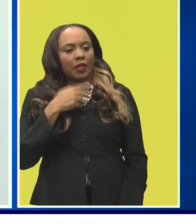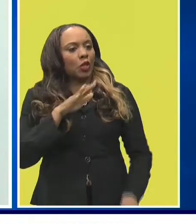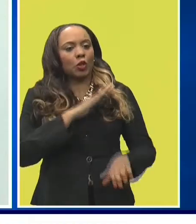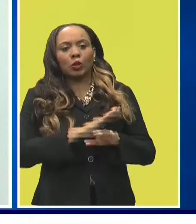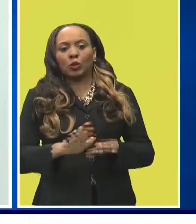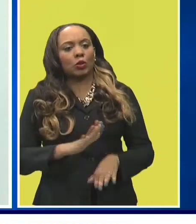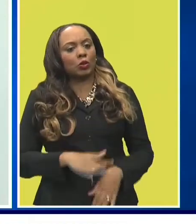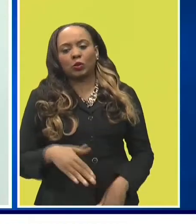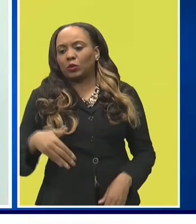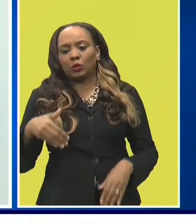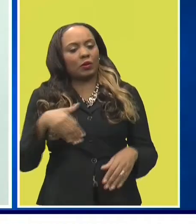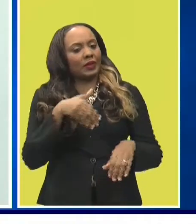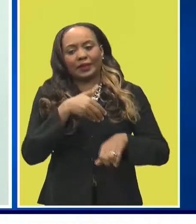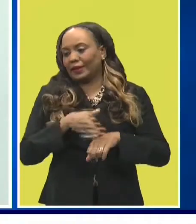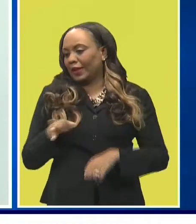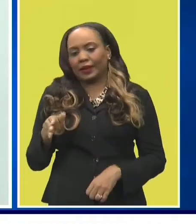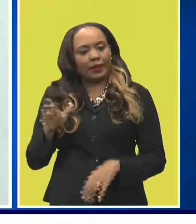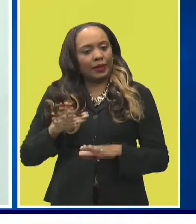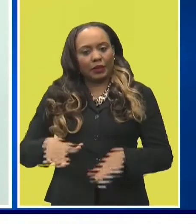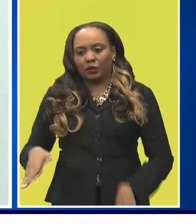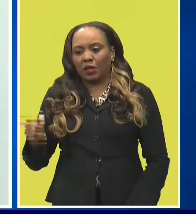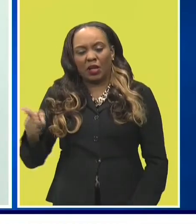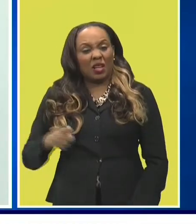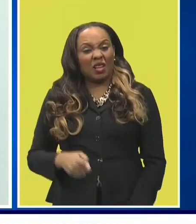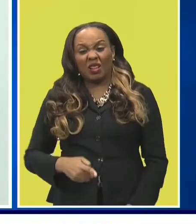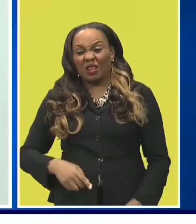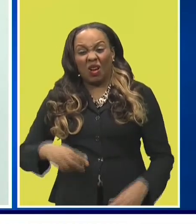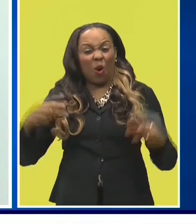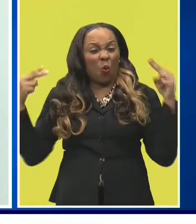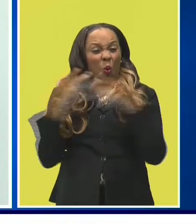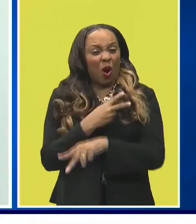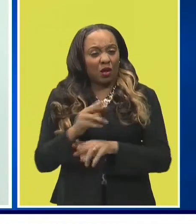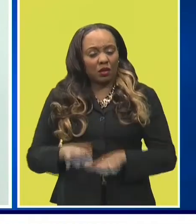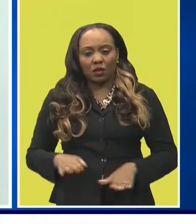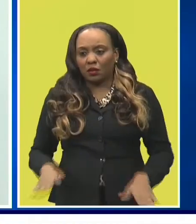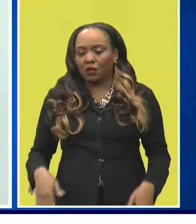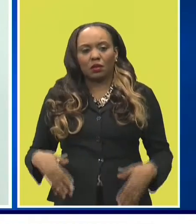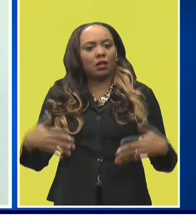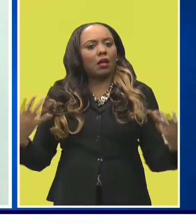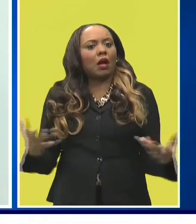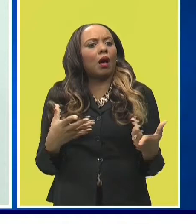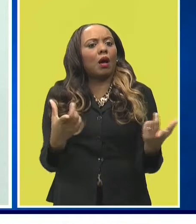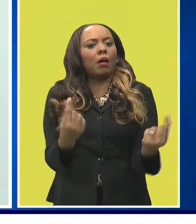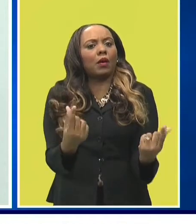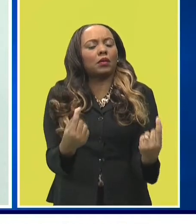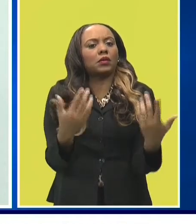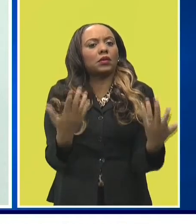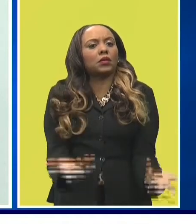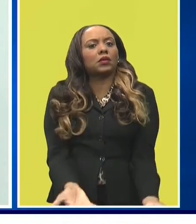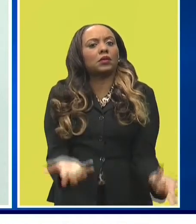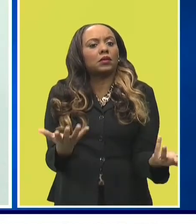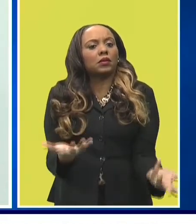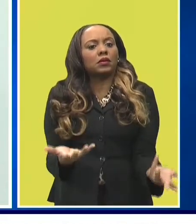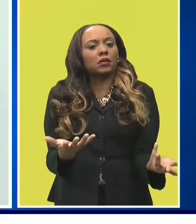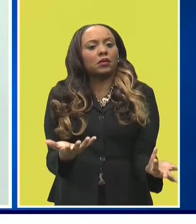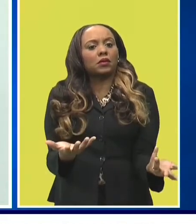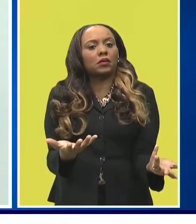send back to them some of the most deviant children. So obviously that institution is